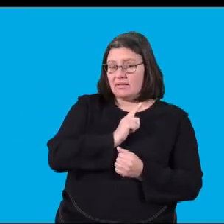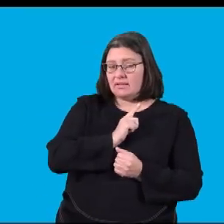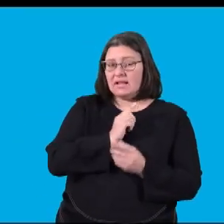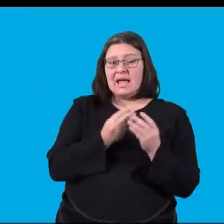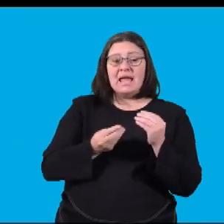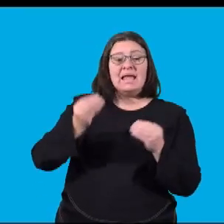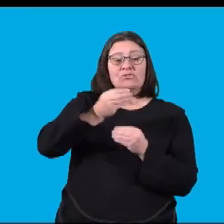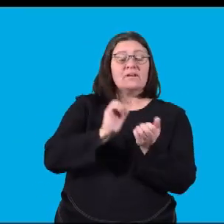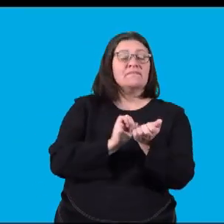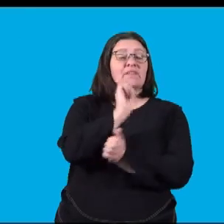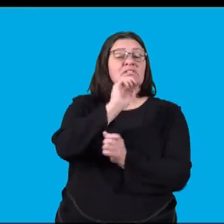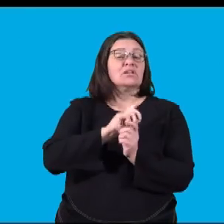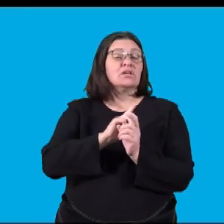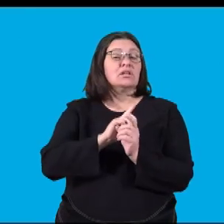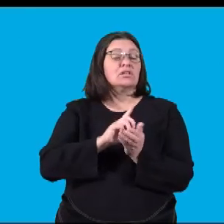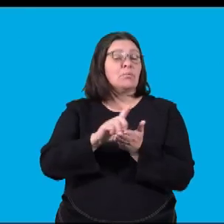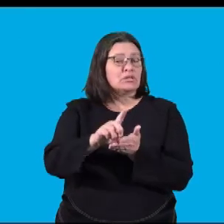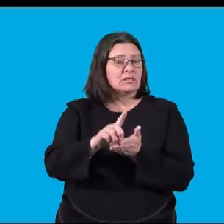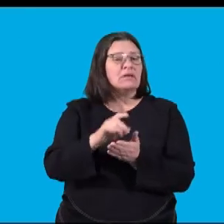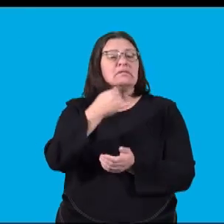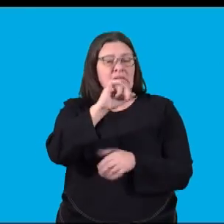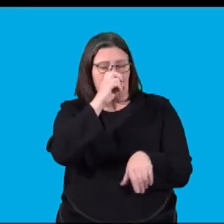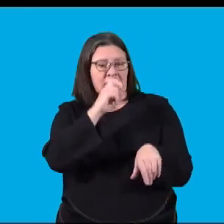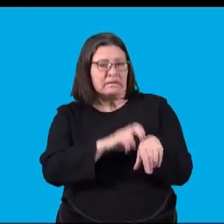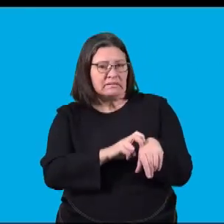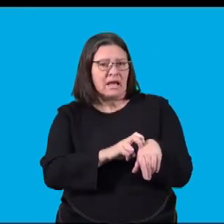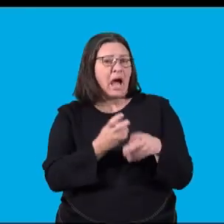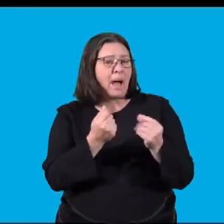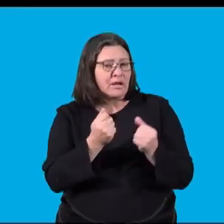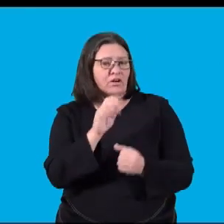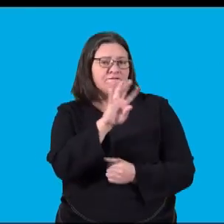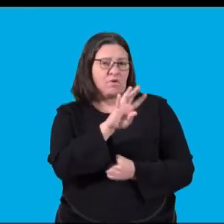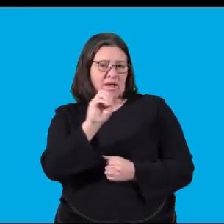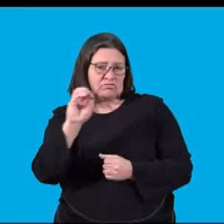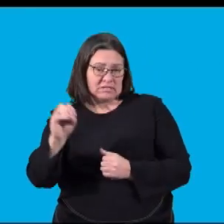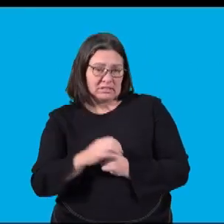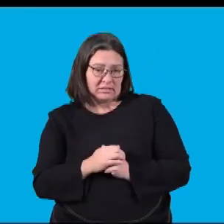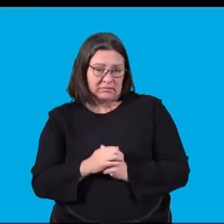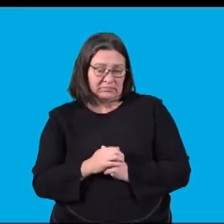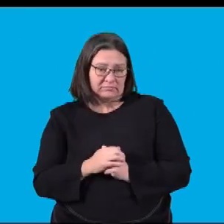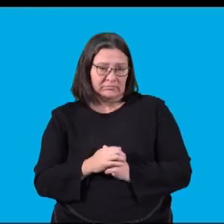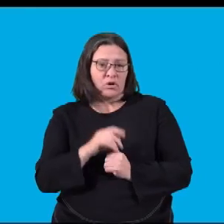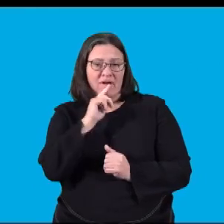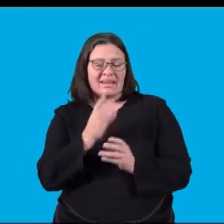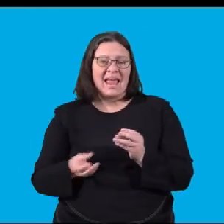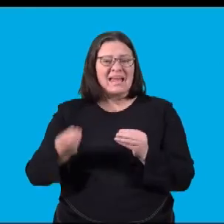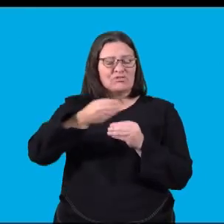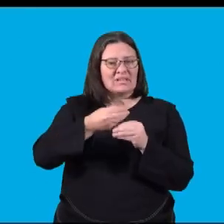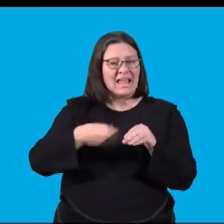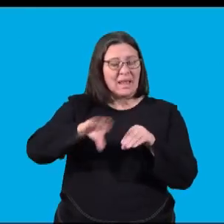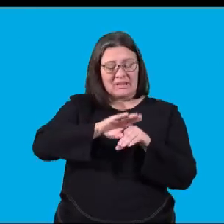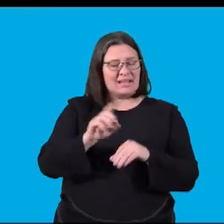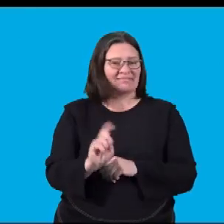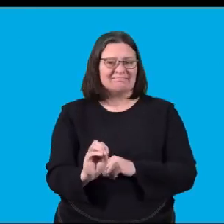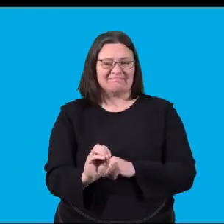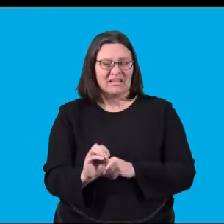told that interest on fixed deposit is still due and the amount is 400. Remember, interest is not